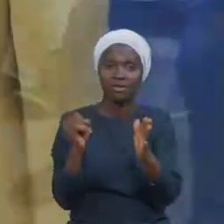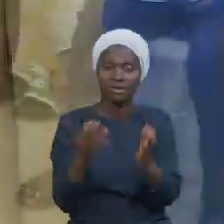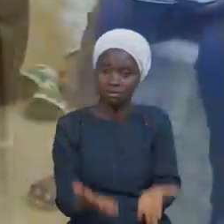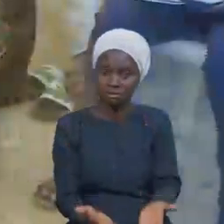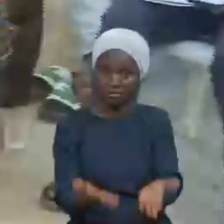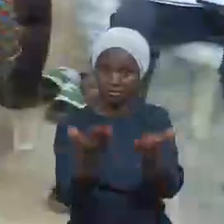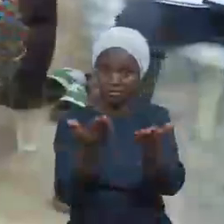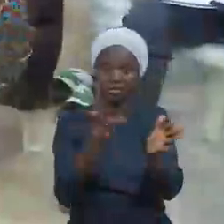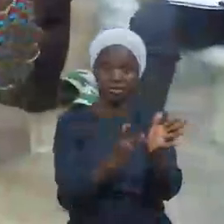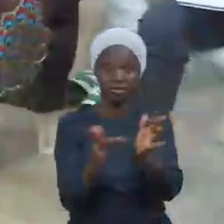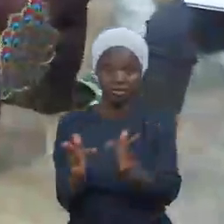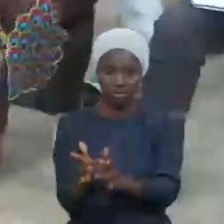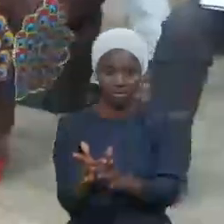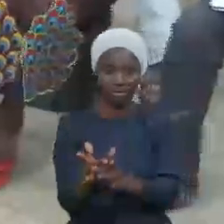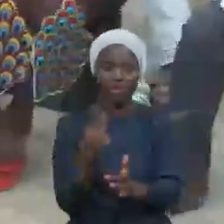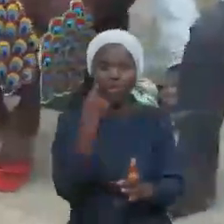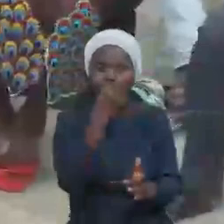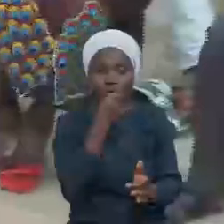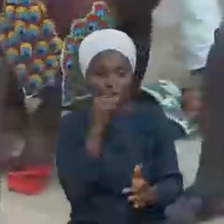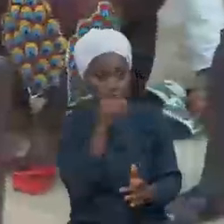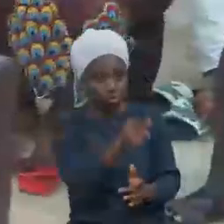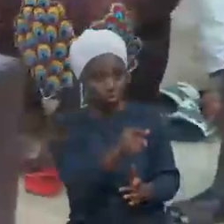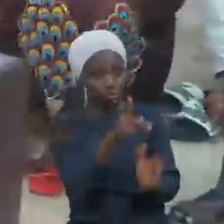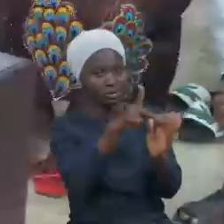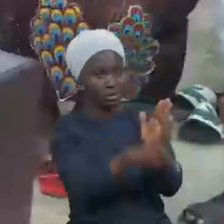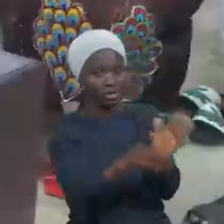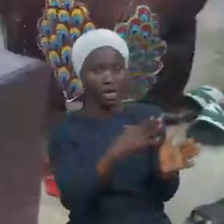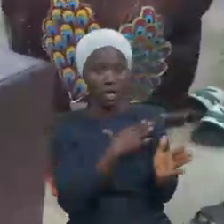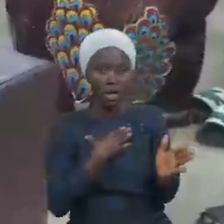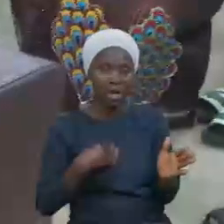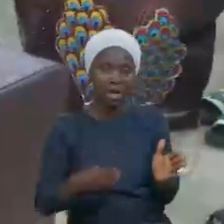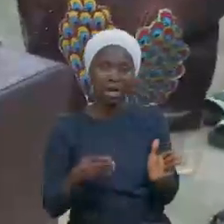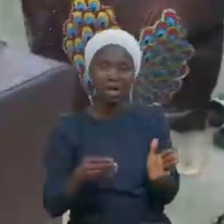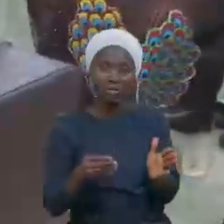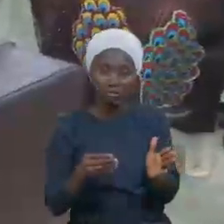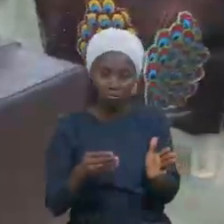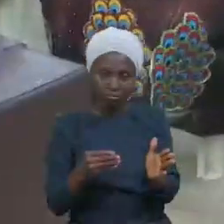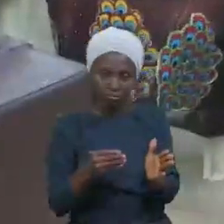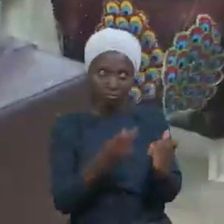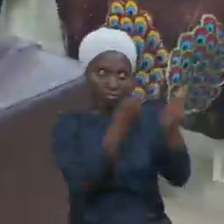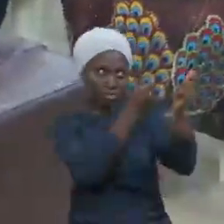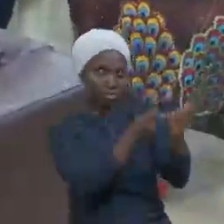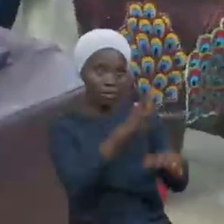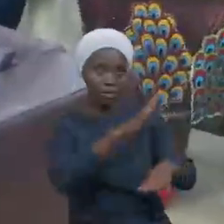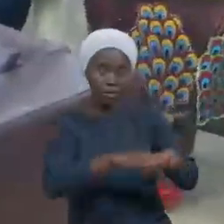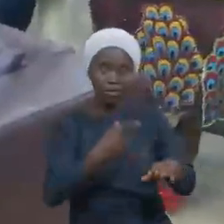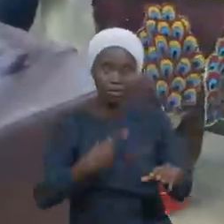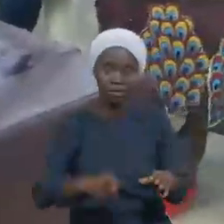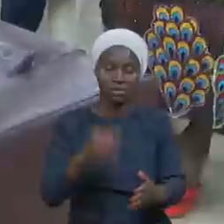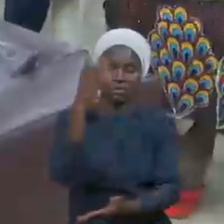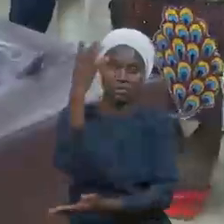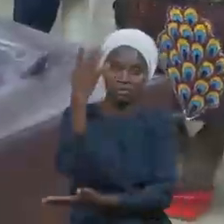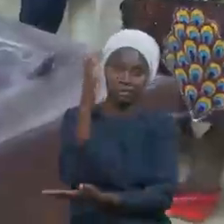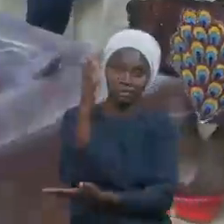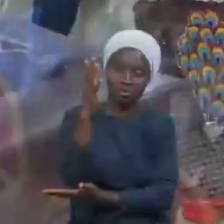up Jesus, whom ye slew and hanged on a tree. Whom ye slew